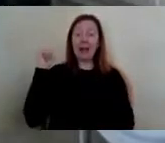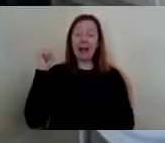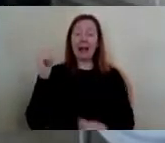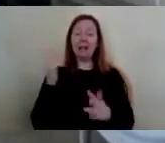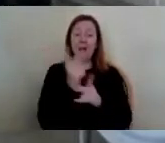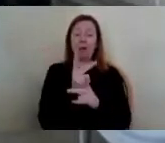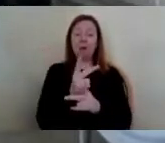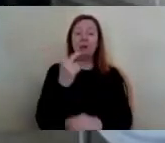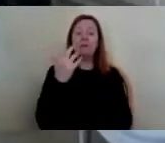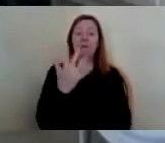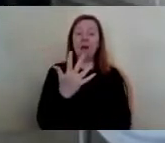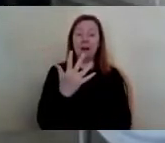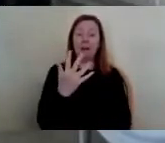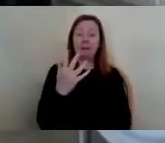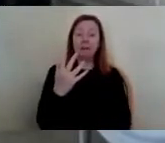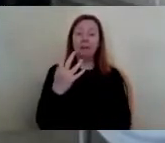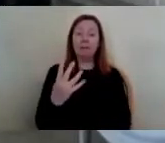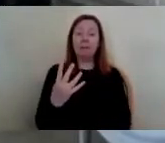it here.